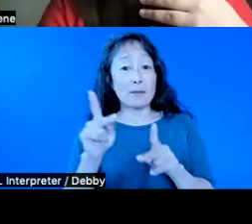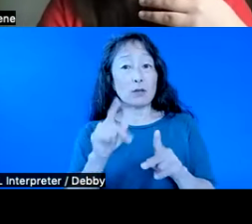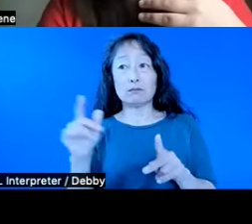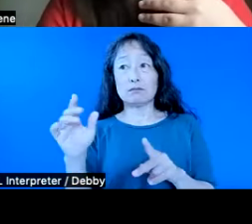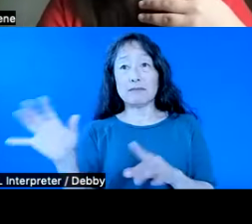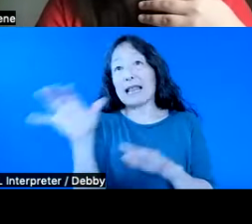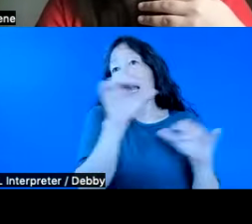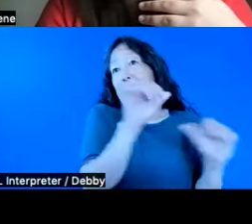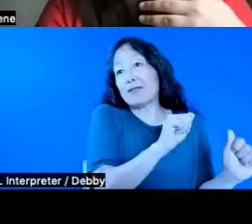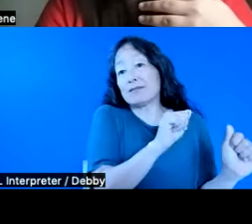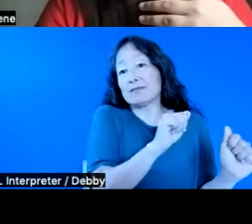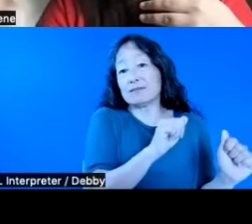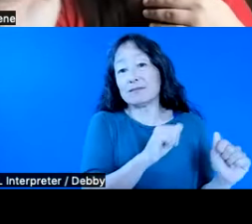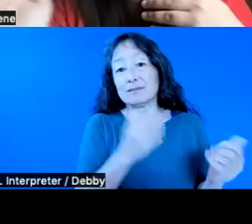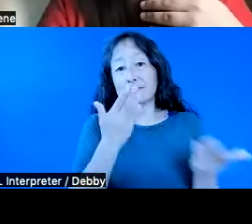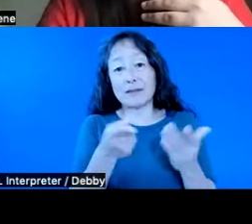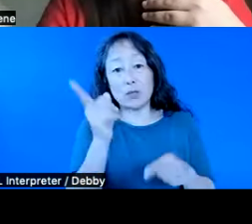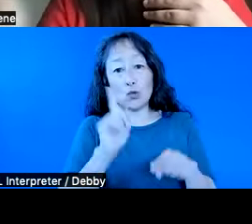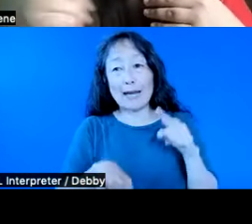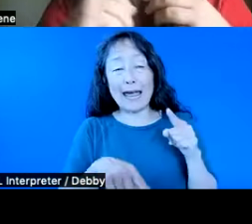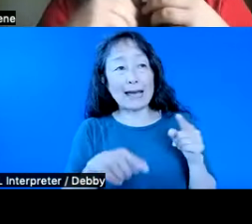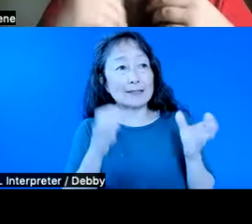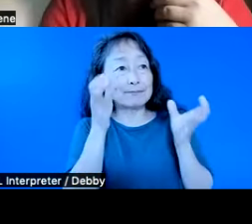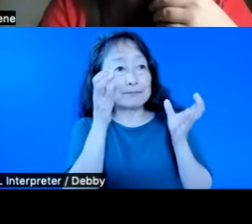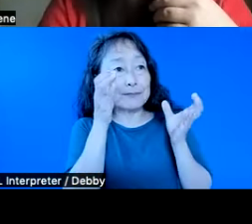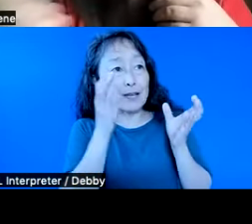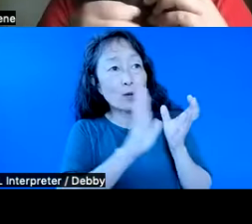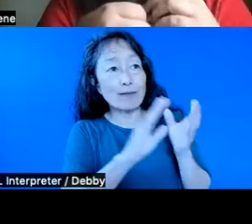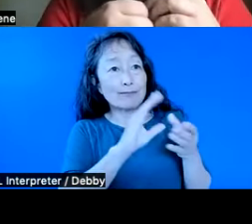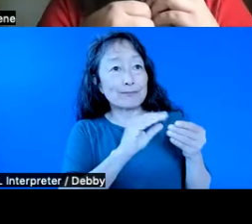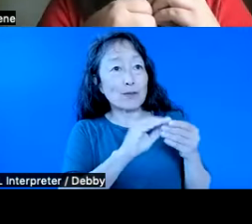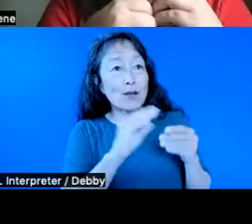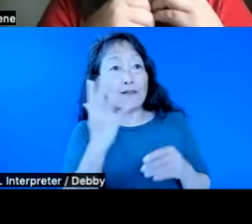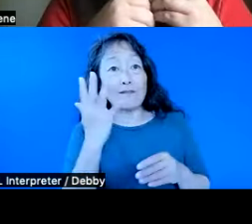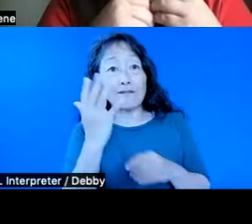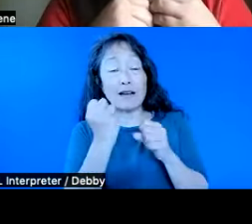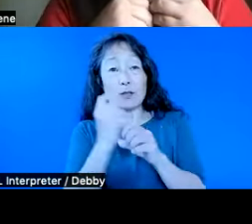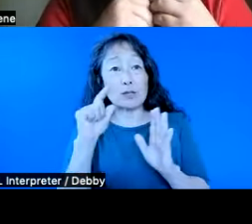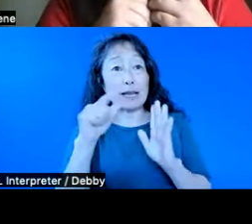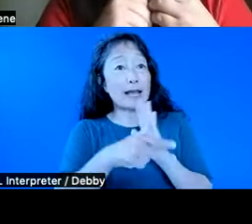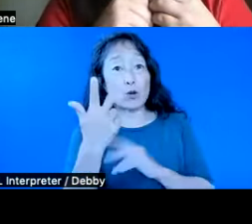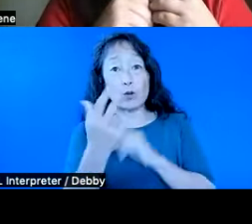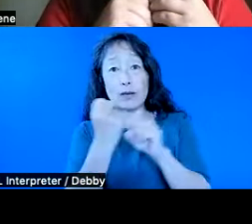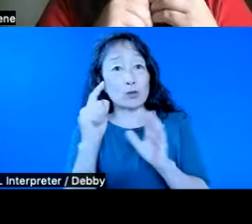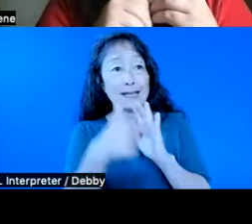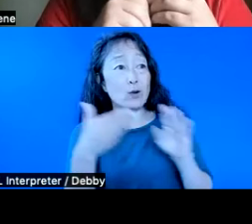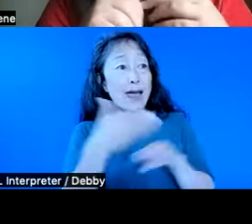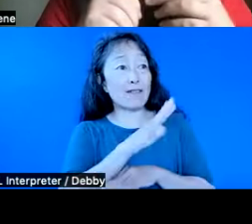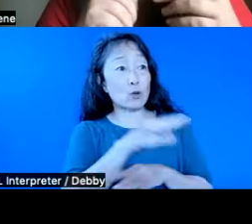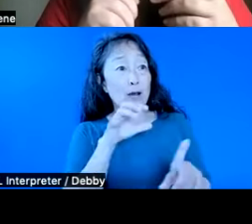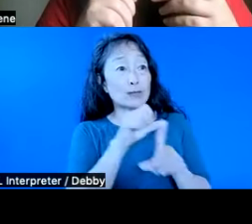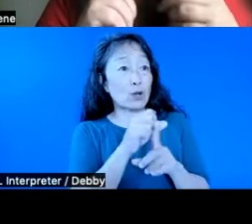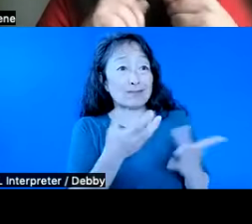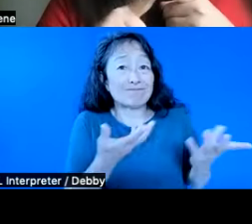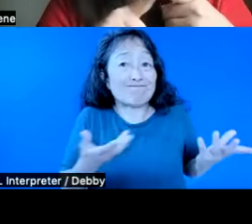leave. And so you may not be able to, you know, hear from them 5 years later, even 3 years later after their assault. But really thinking about how